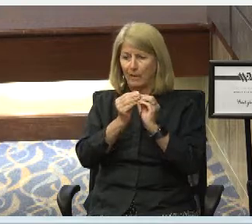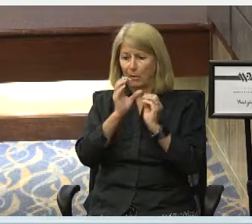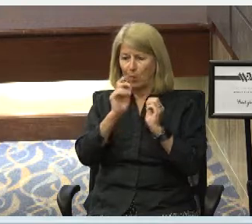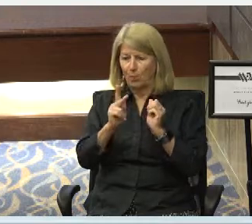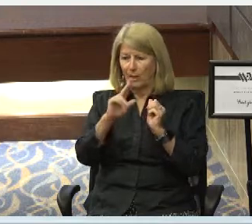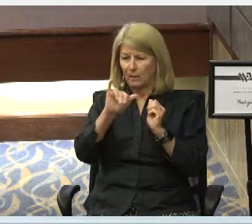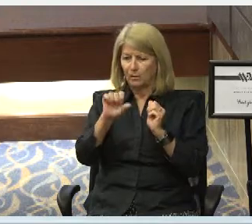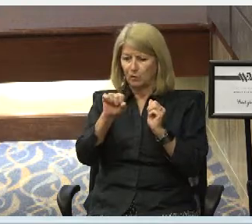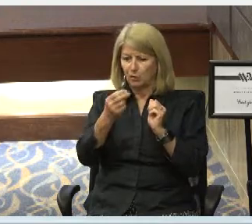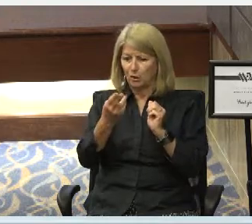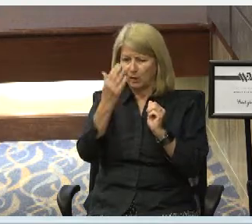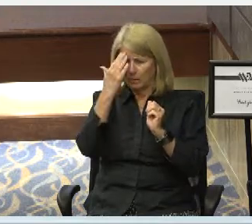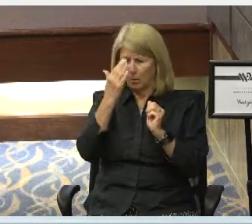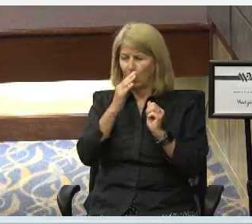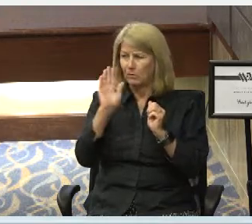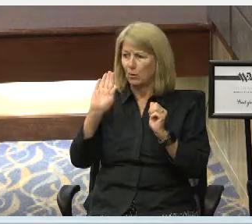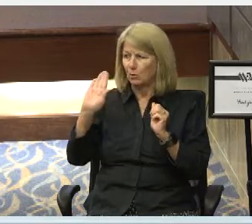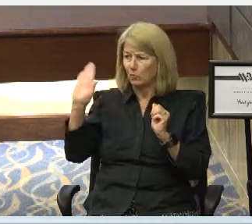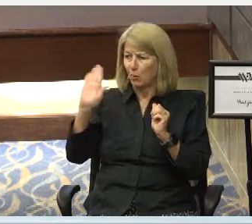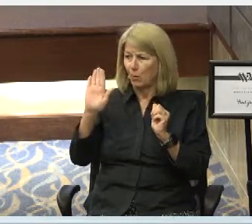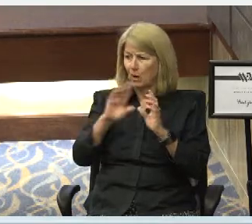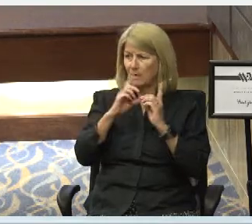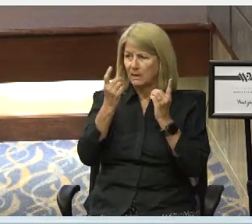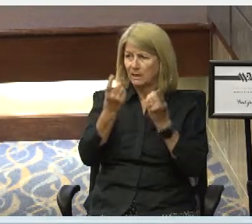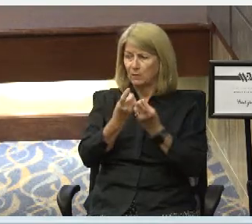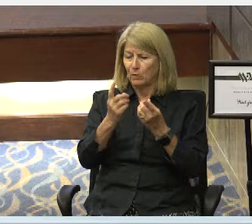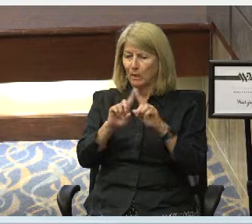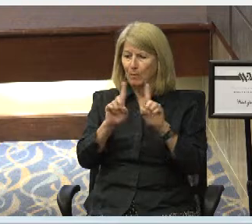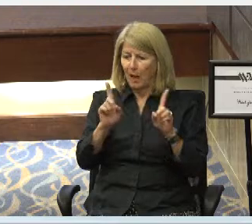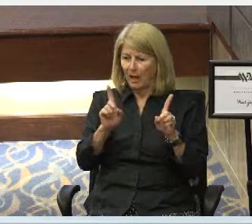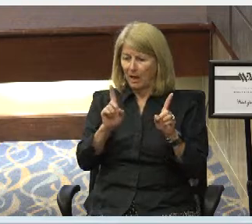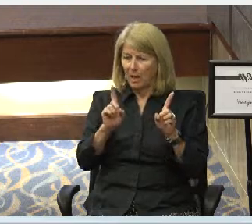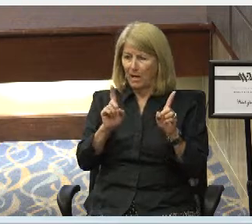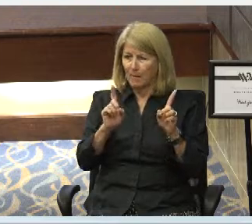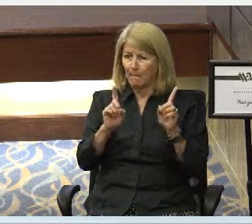Josh, I know this is in your district, but